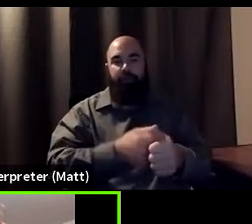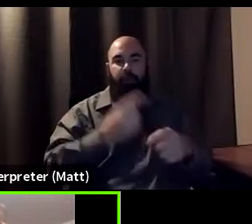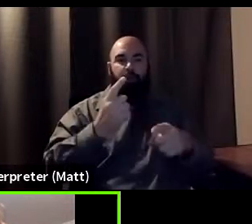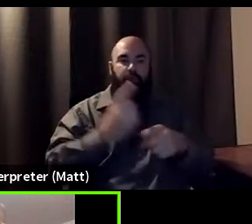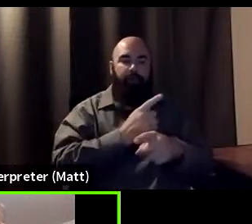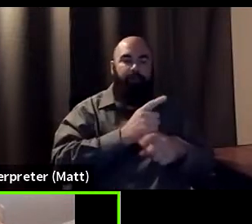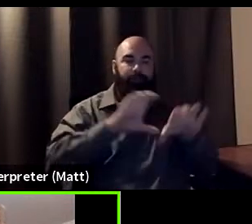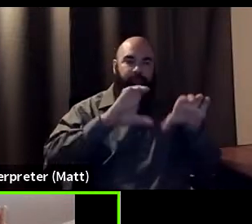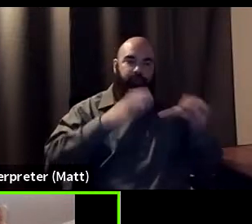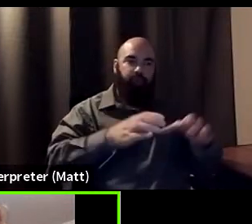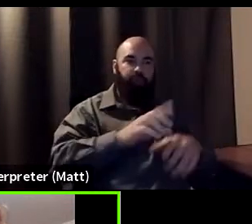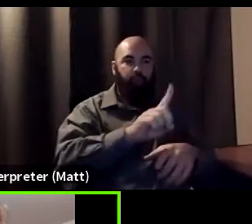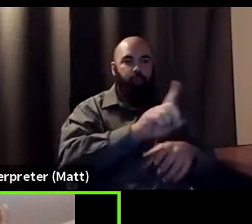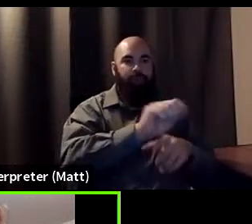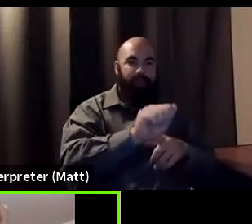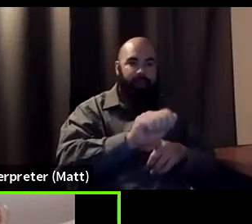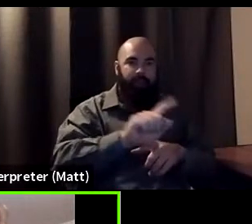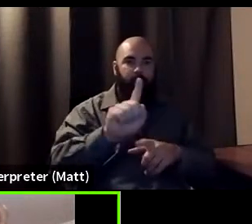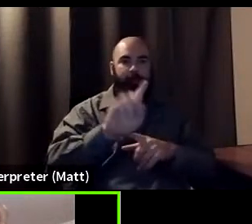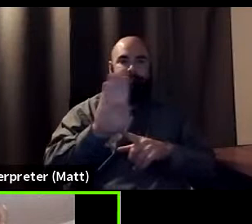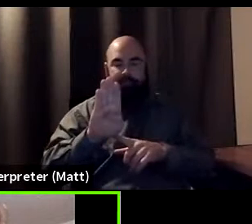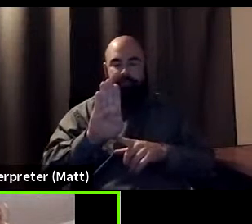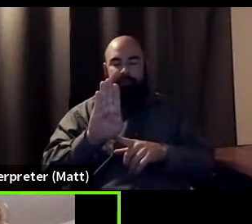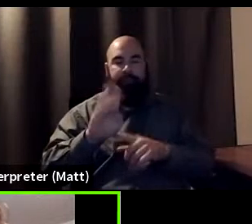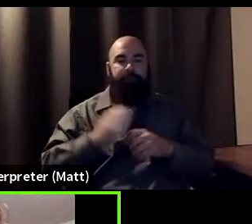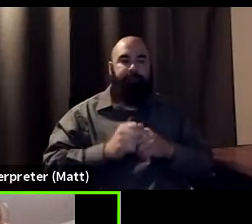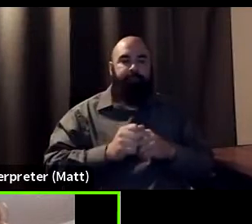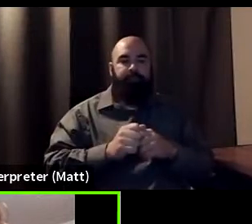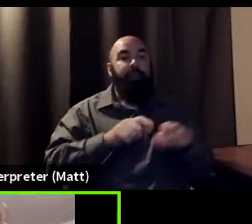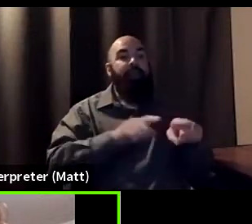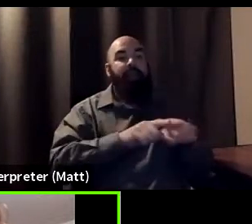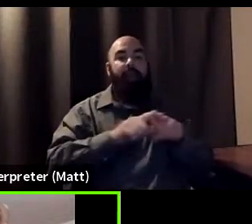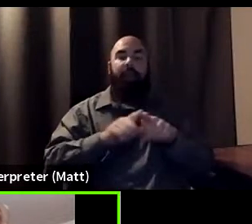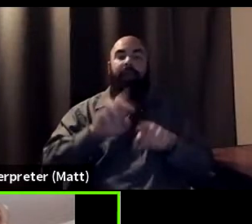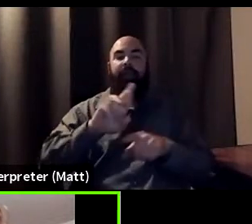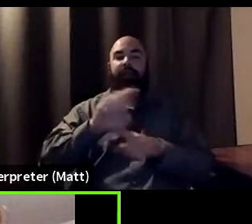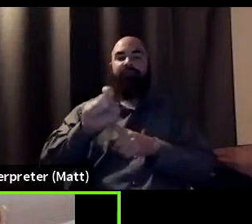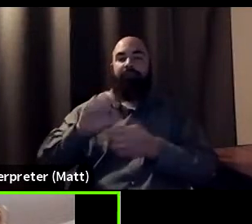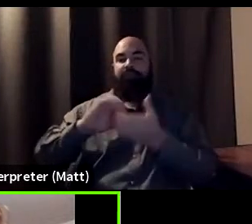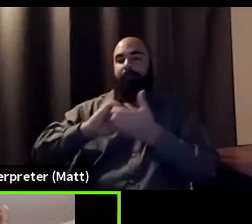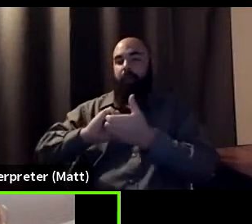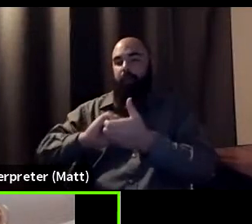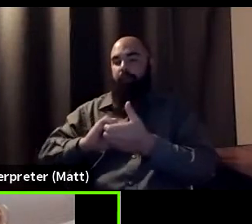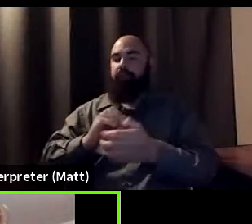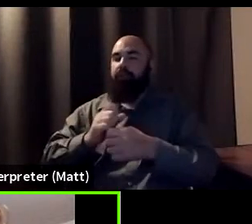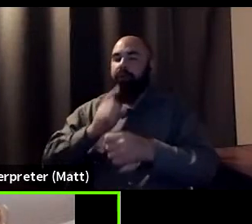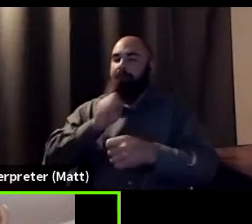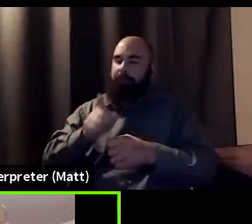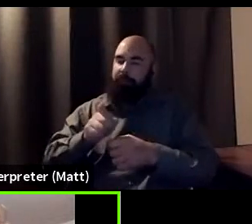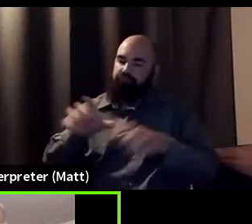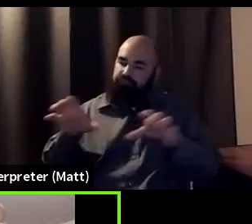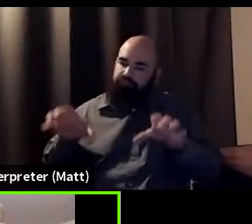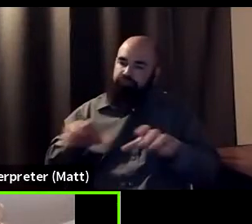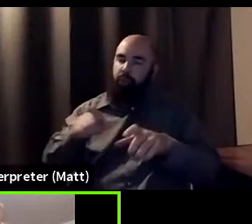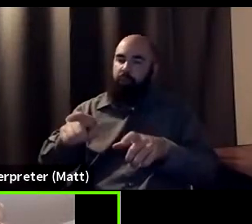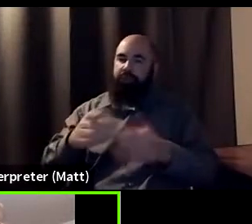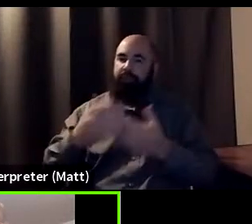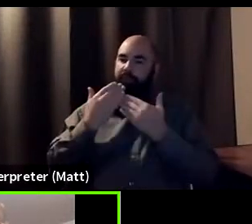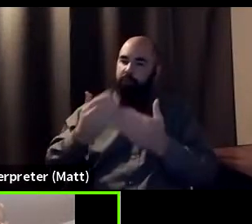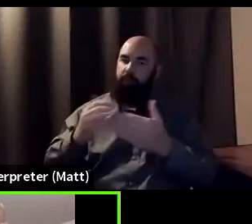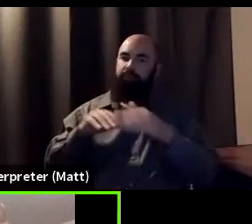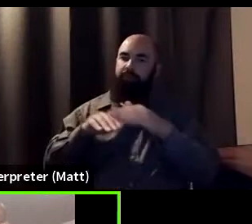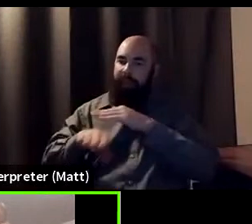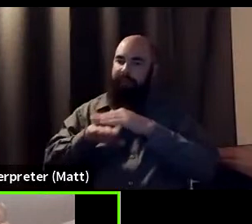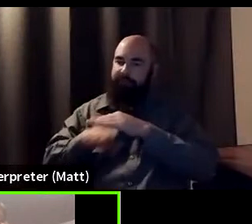encouraging our pharmacy partners, our wonderful partners for access. We're encouraging that everyone registers through